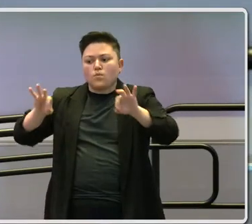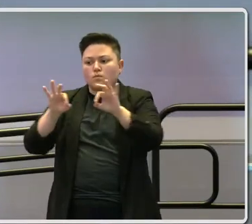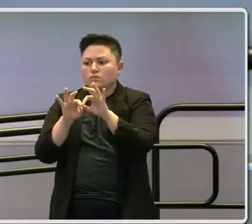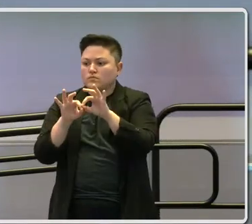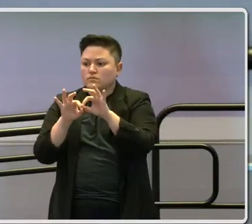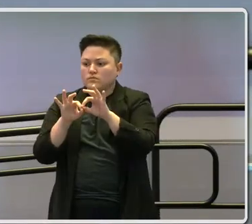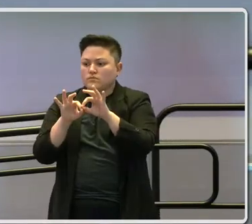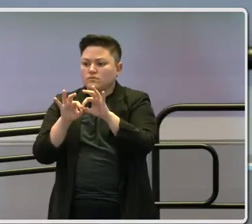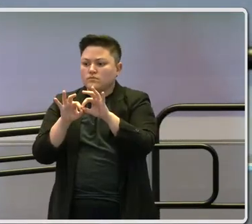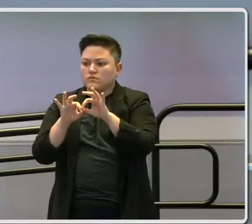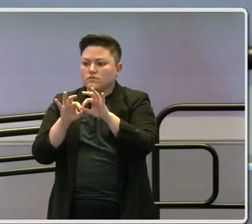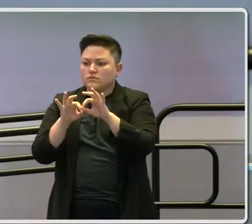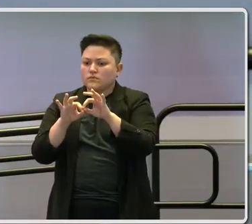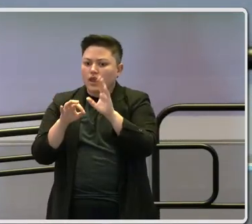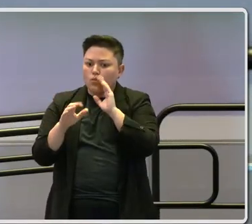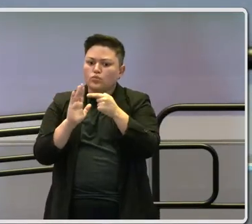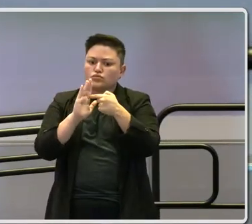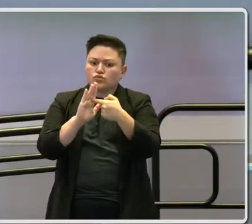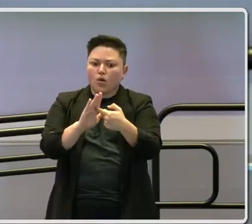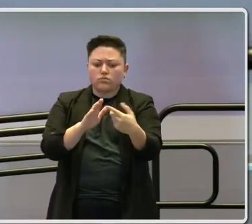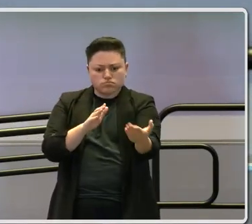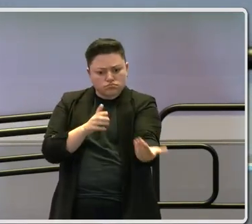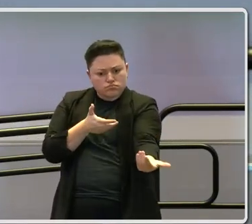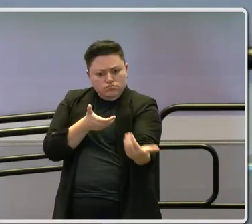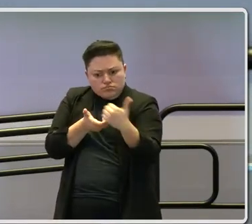that we create a sense of belonging.